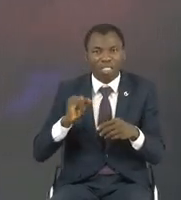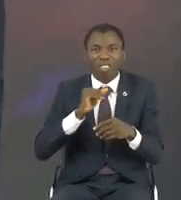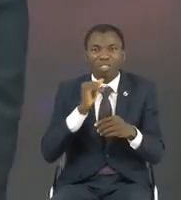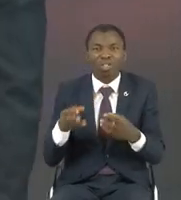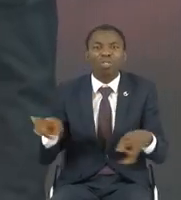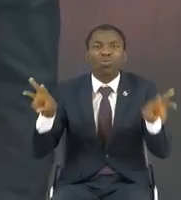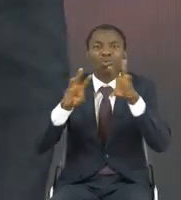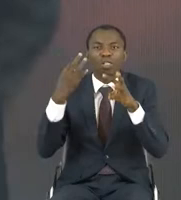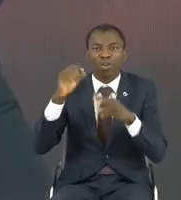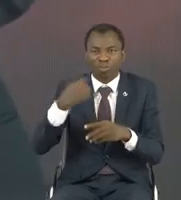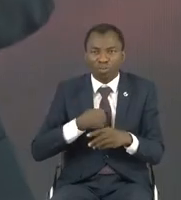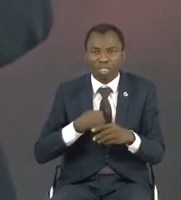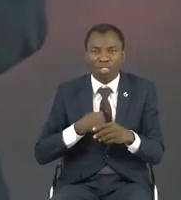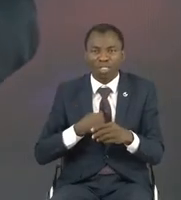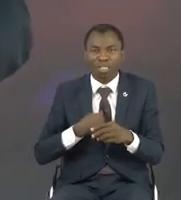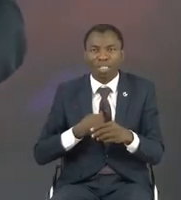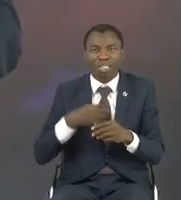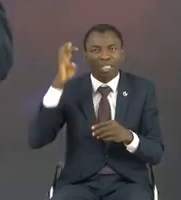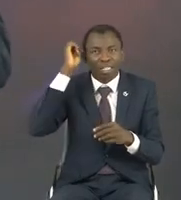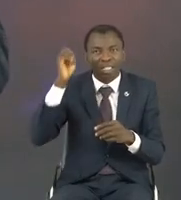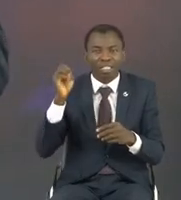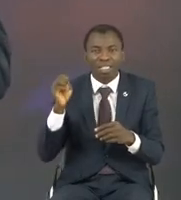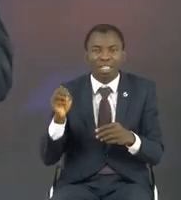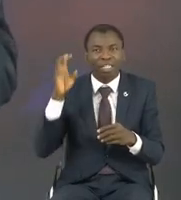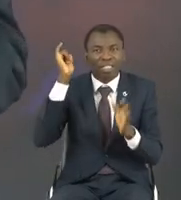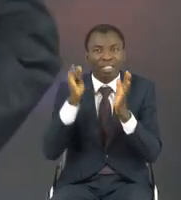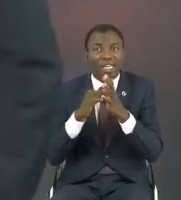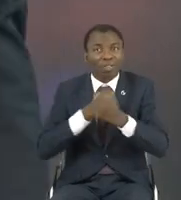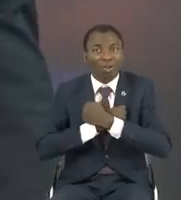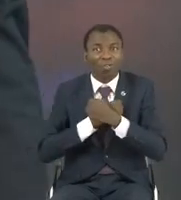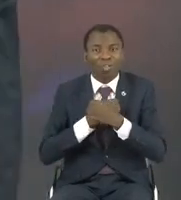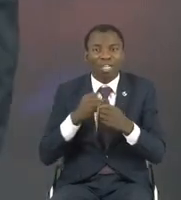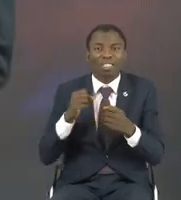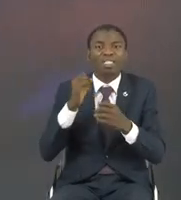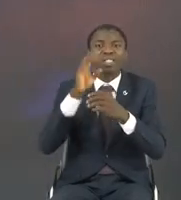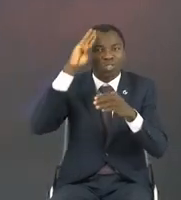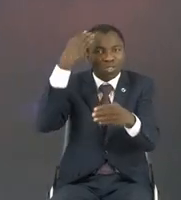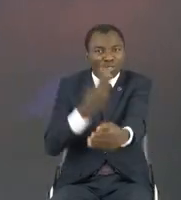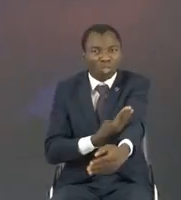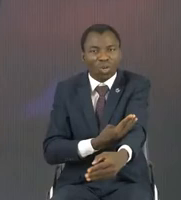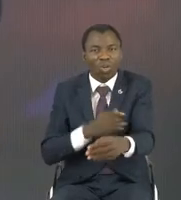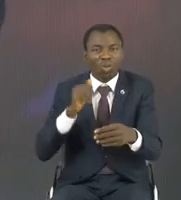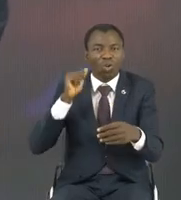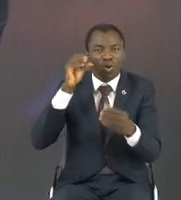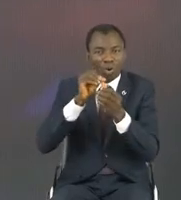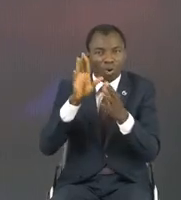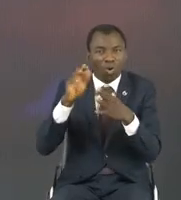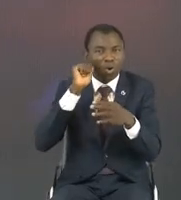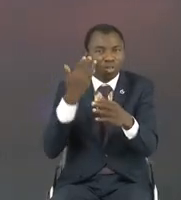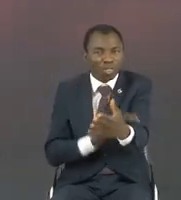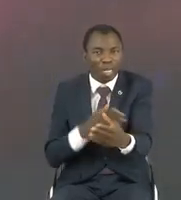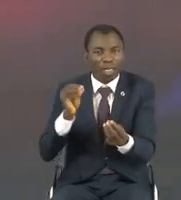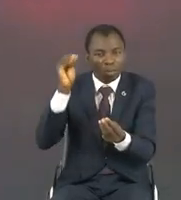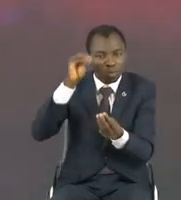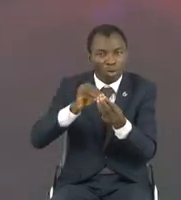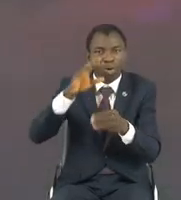me. And he that loveth son or daughter more than me